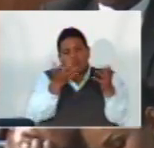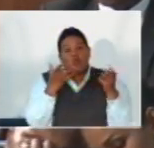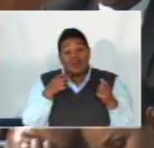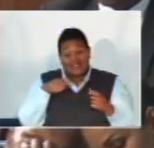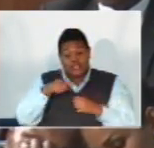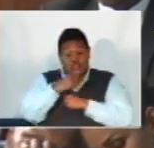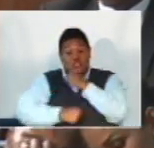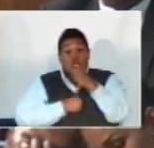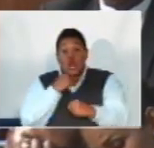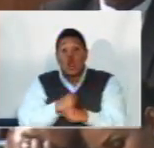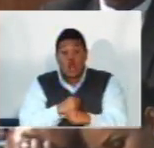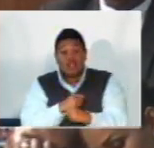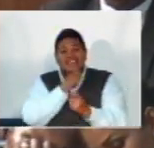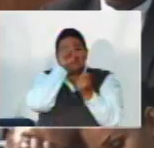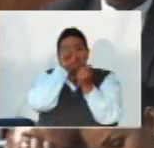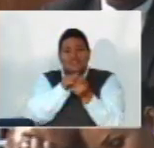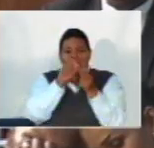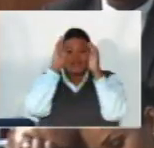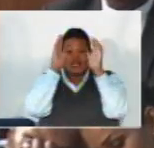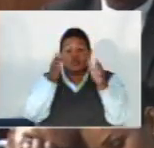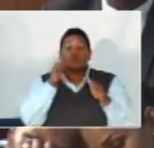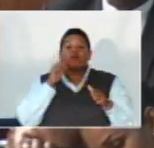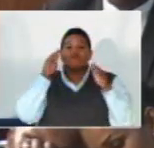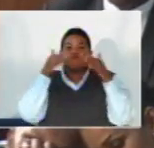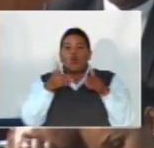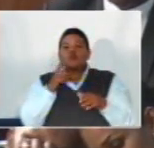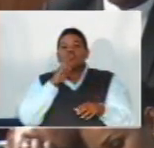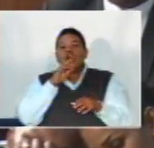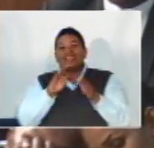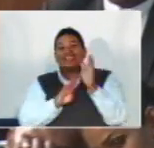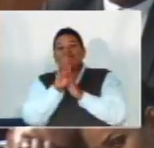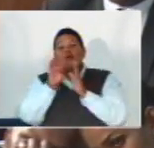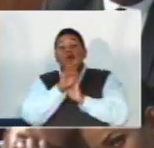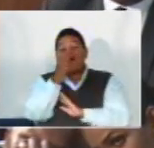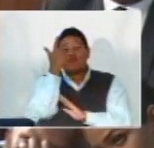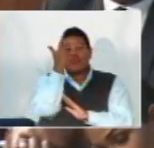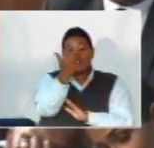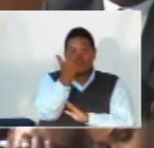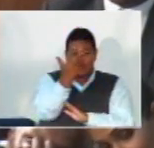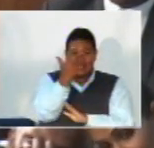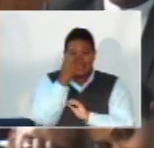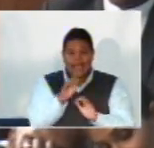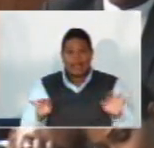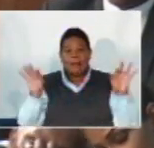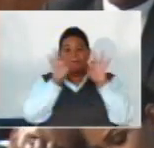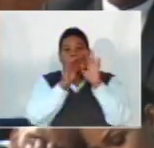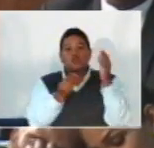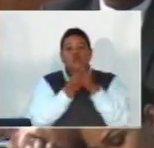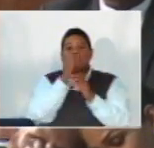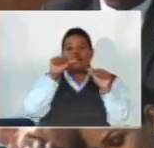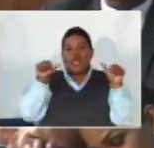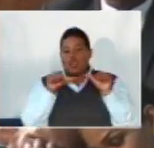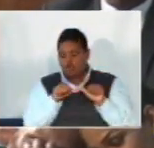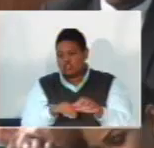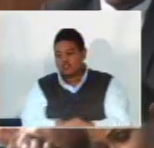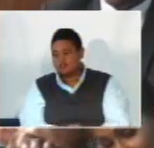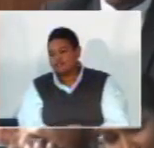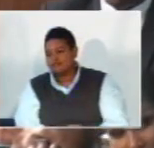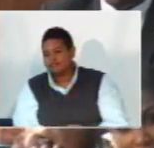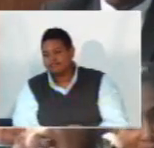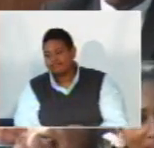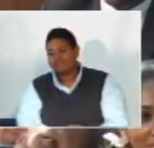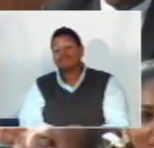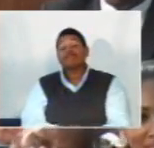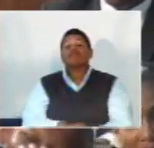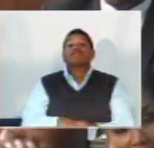year, particular attention will be paid to the development of 3 important growth areas. These